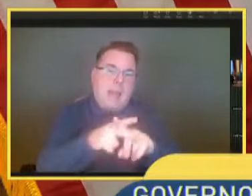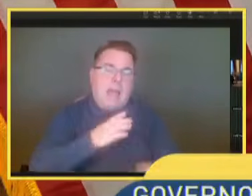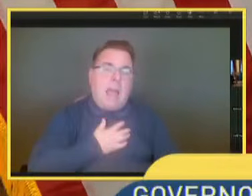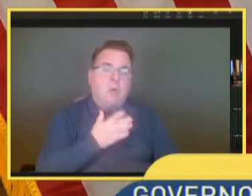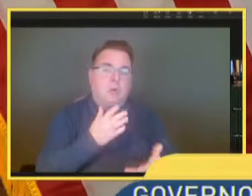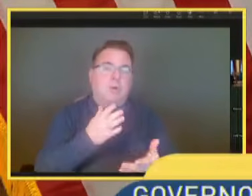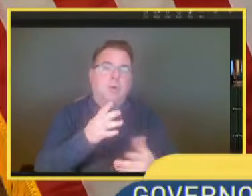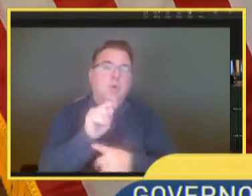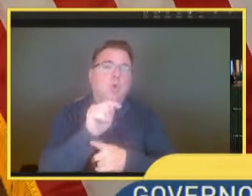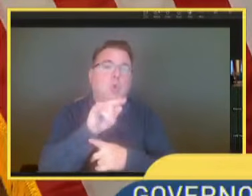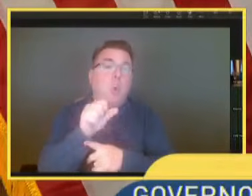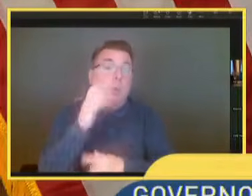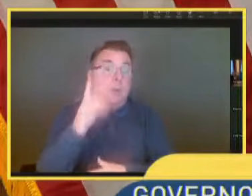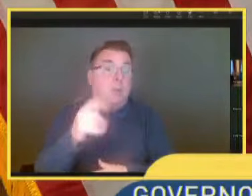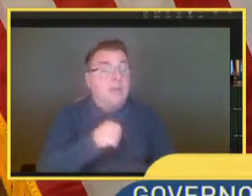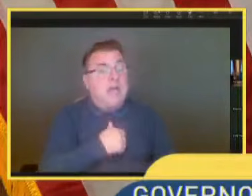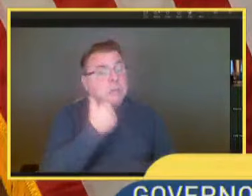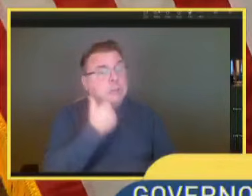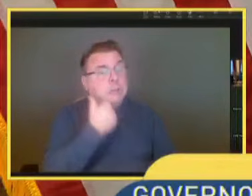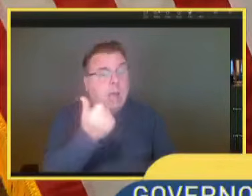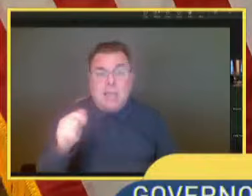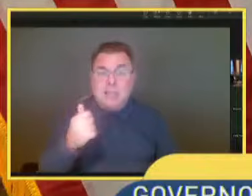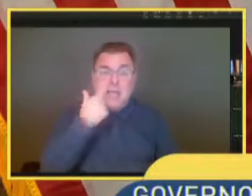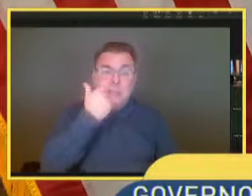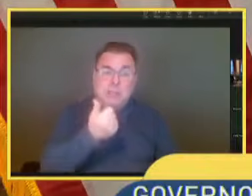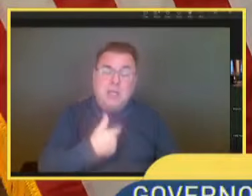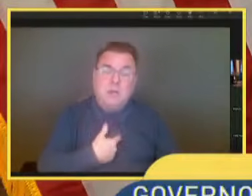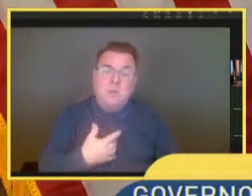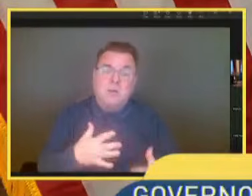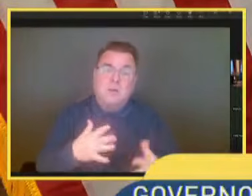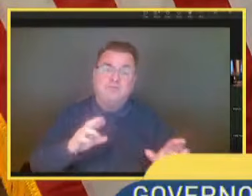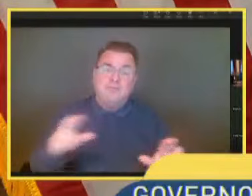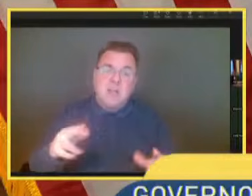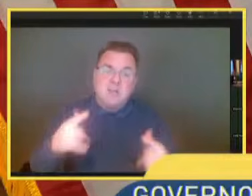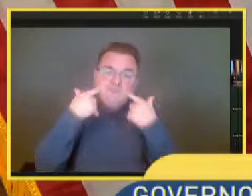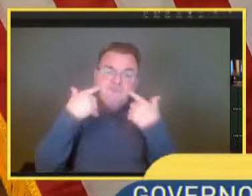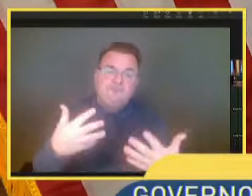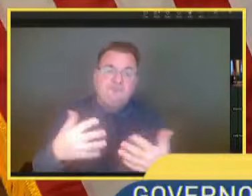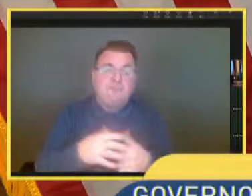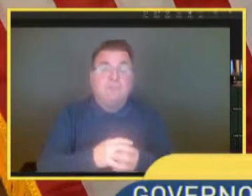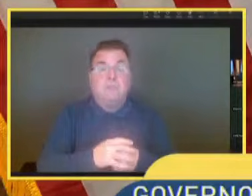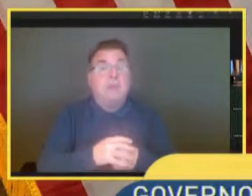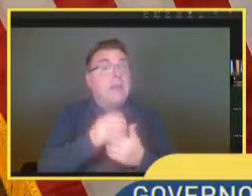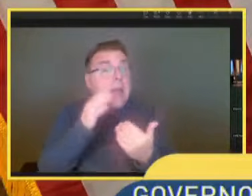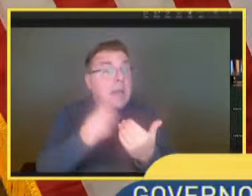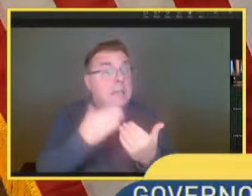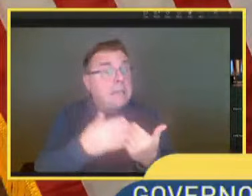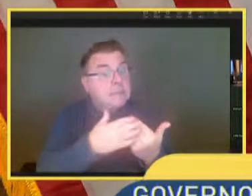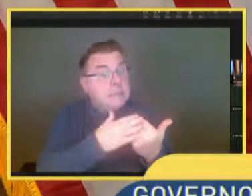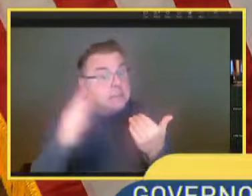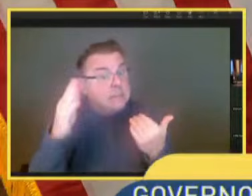General's not. I'm not. That's not our style. And so we're prepared for that. It will not be an easy time for